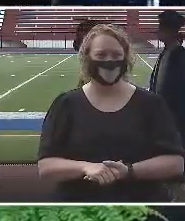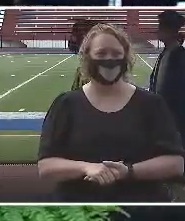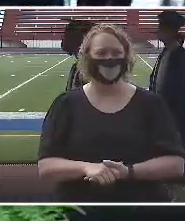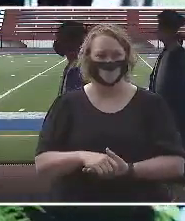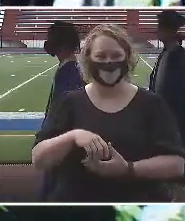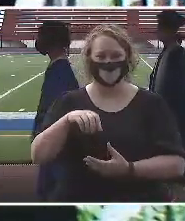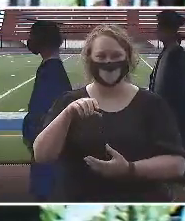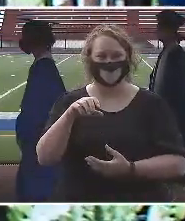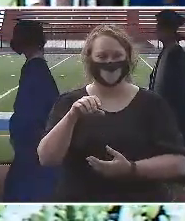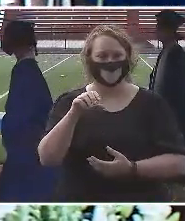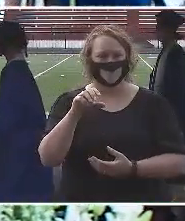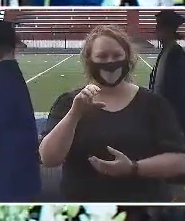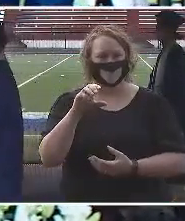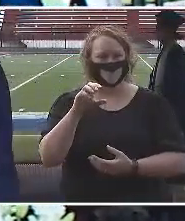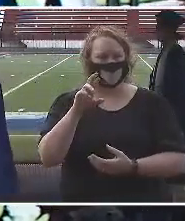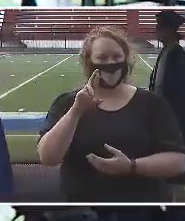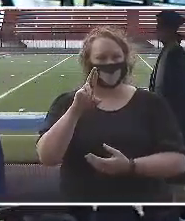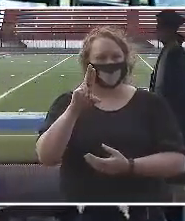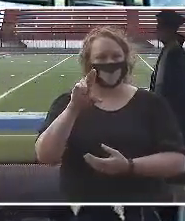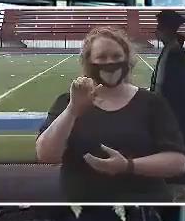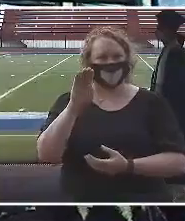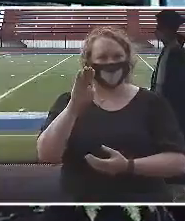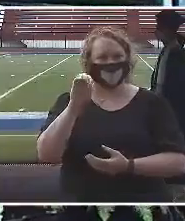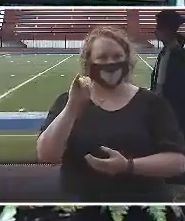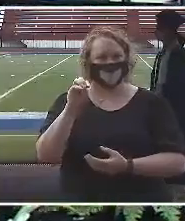Rubio Gonzalez.